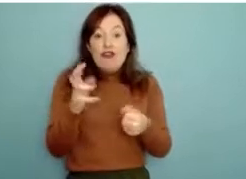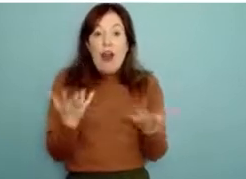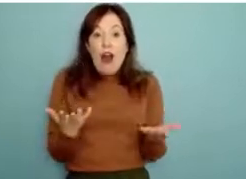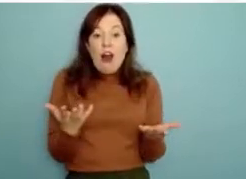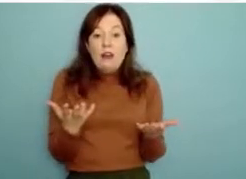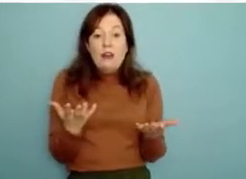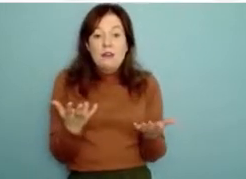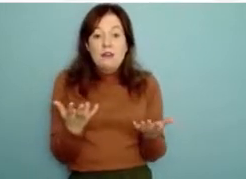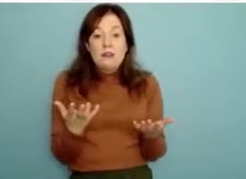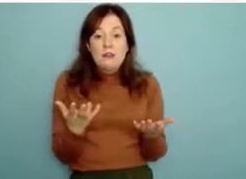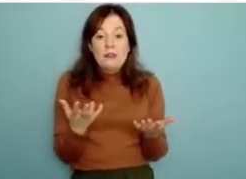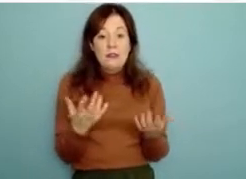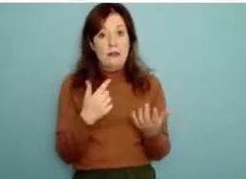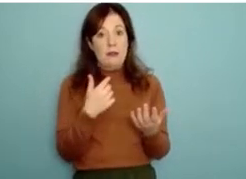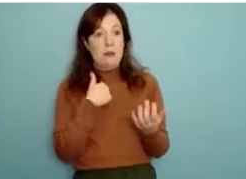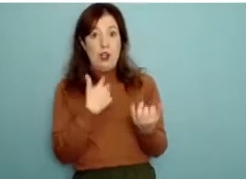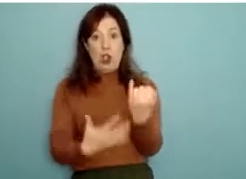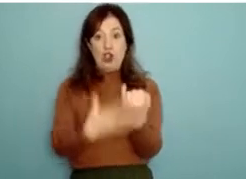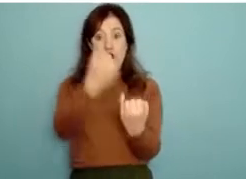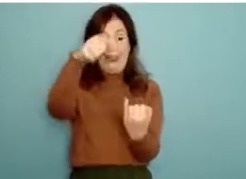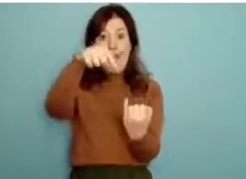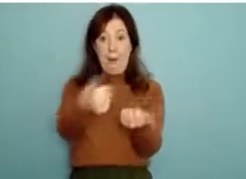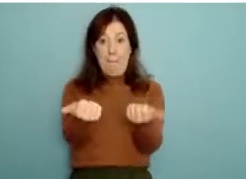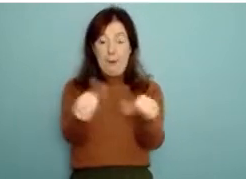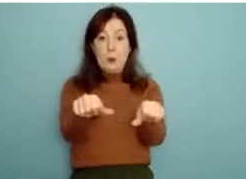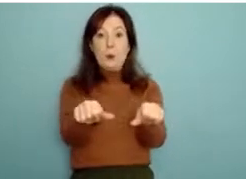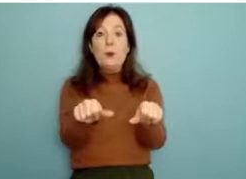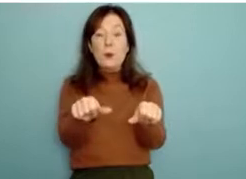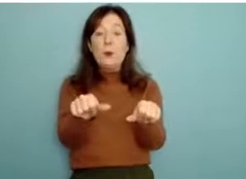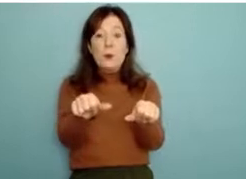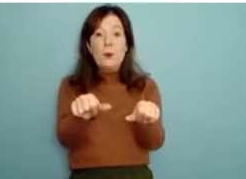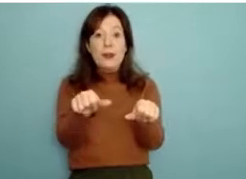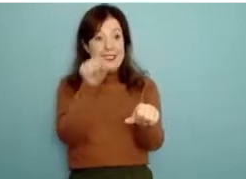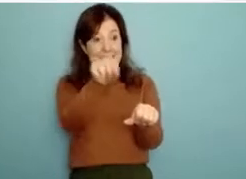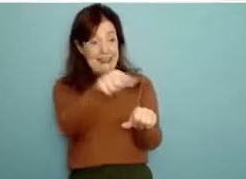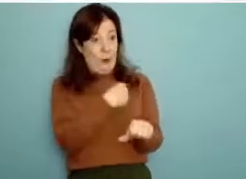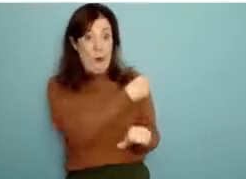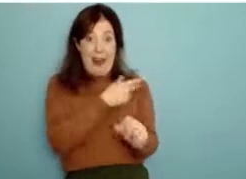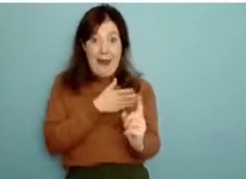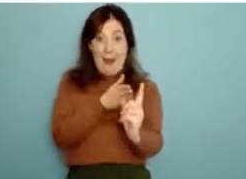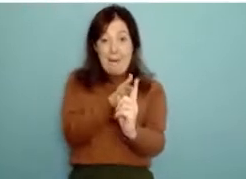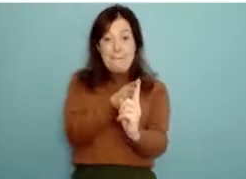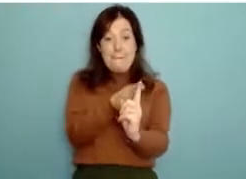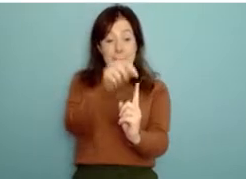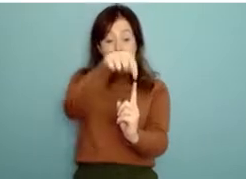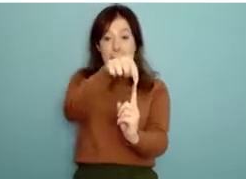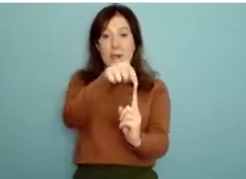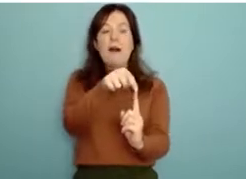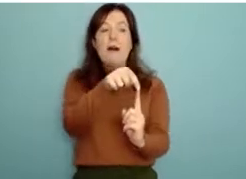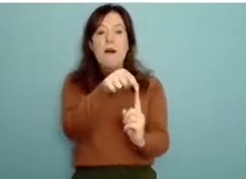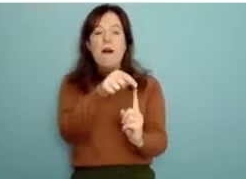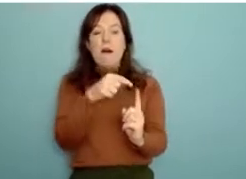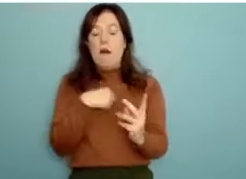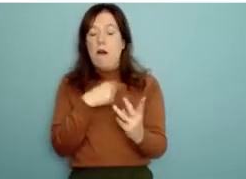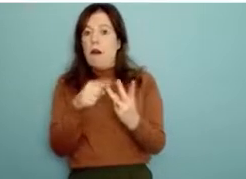my achievements being reached and my goals, and also giving me a toolbox to use in the